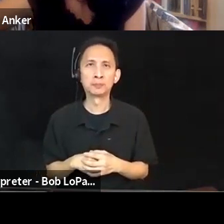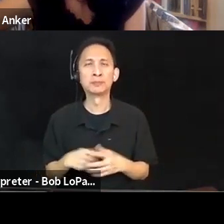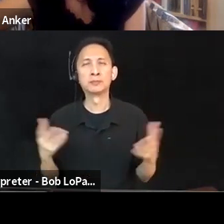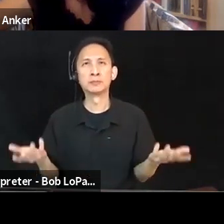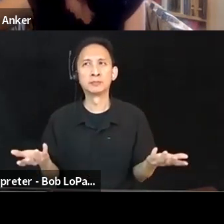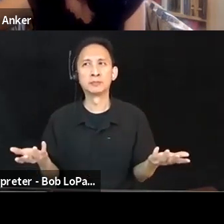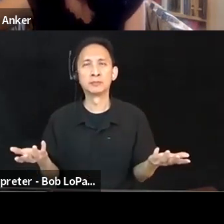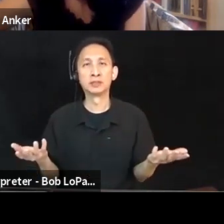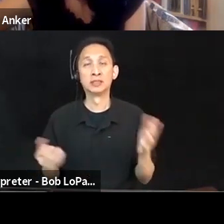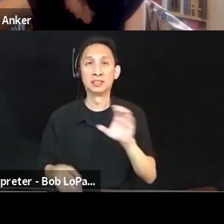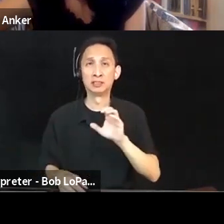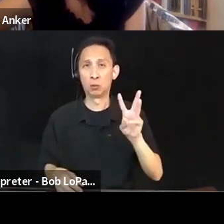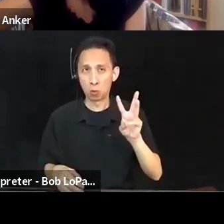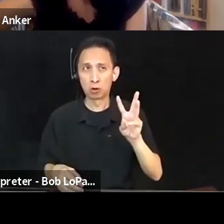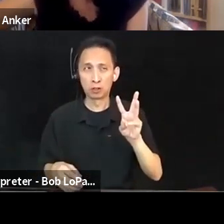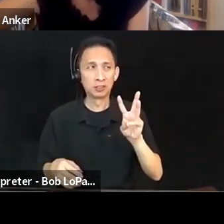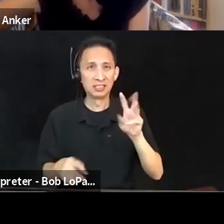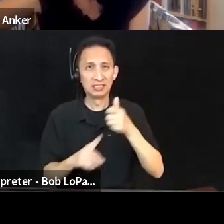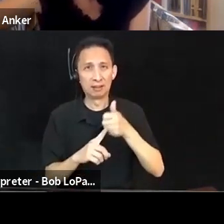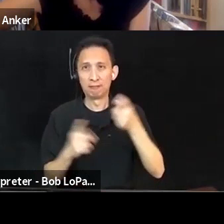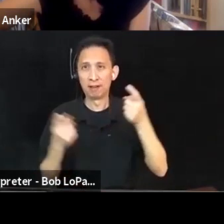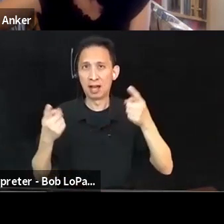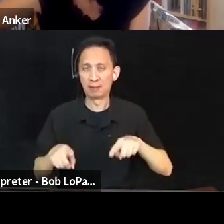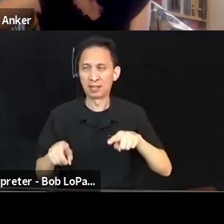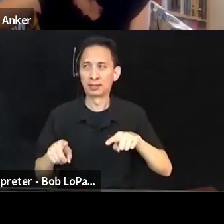if not civil war in a conventional sense, a kind of